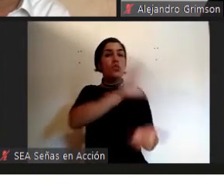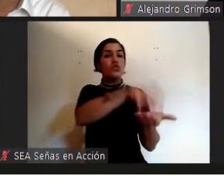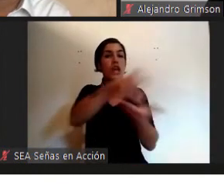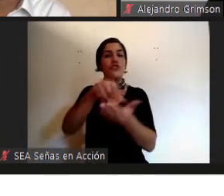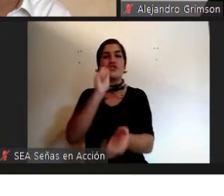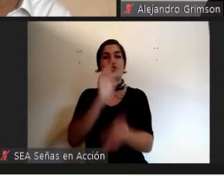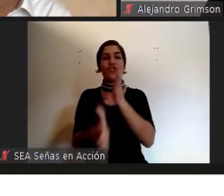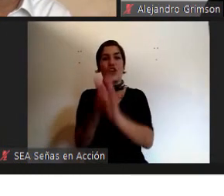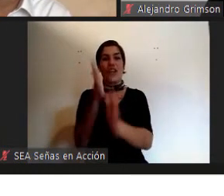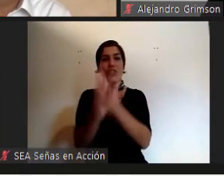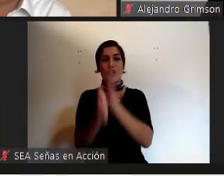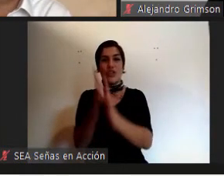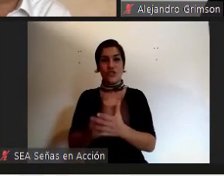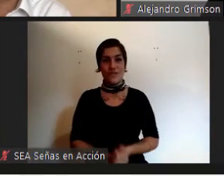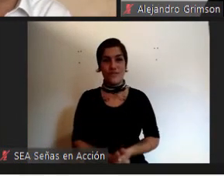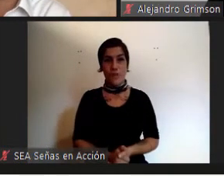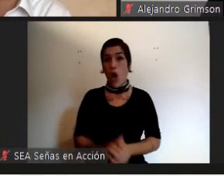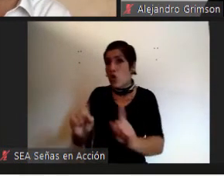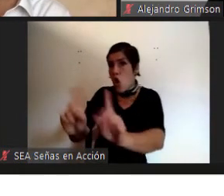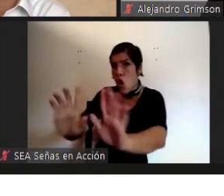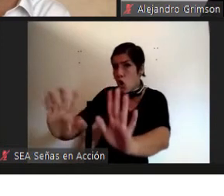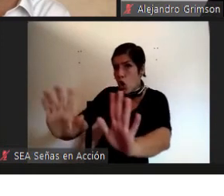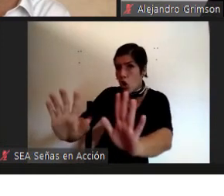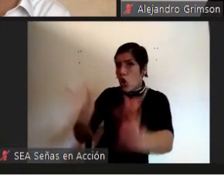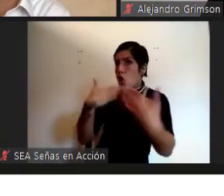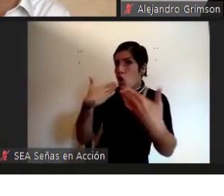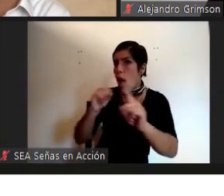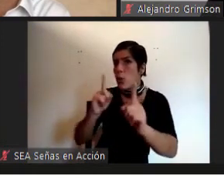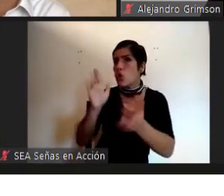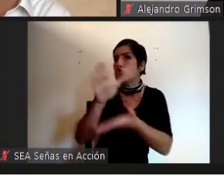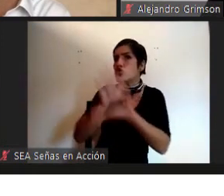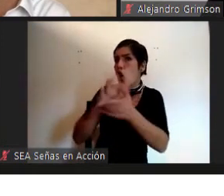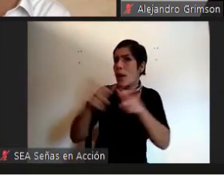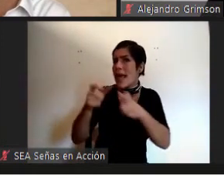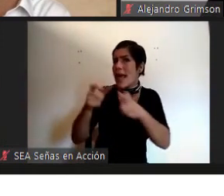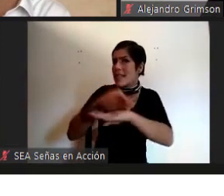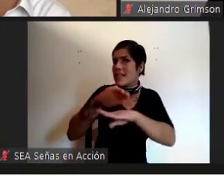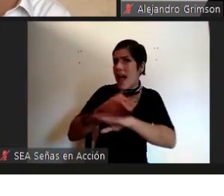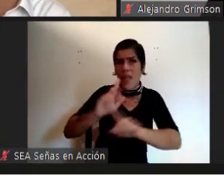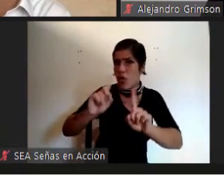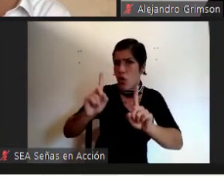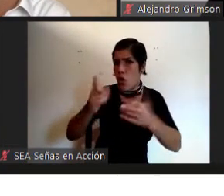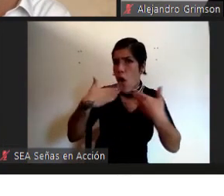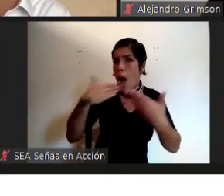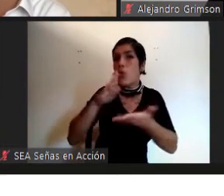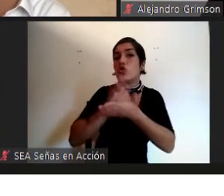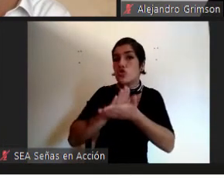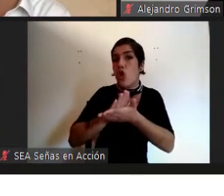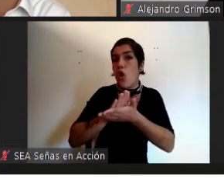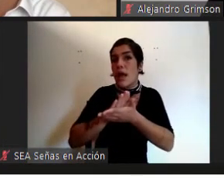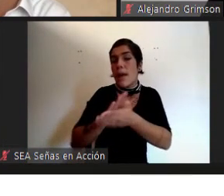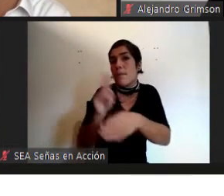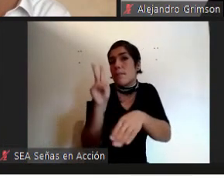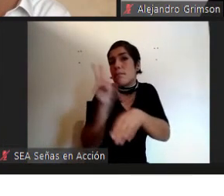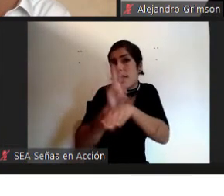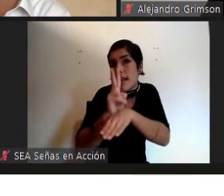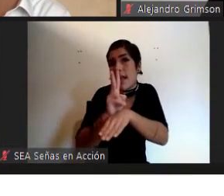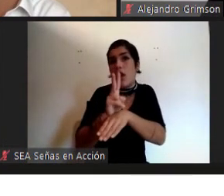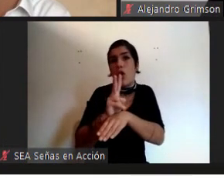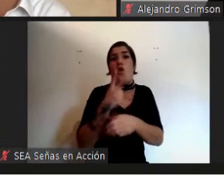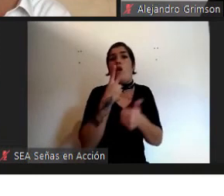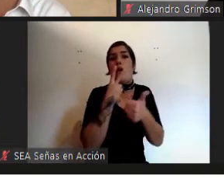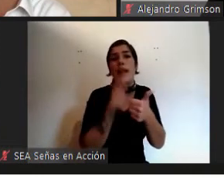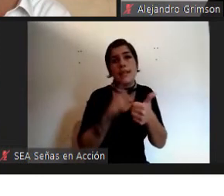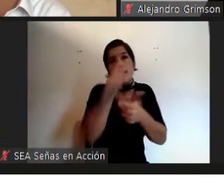box office. Well, having them open costs quite a lot of money, even when they don't have any